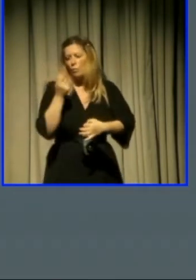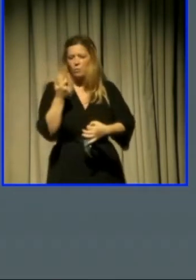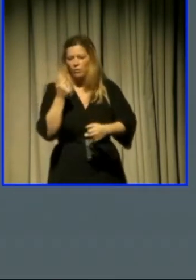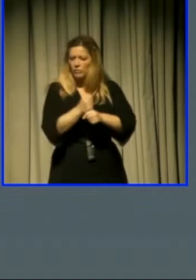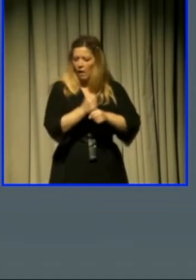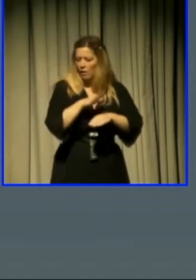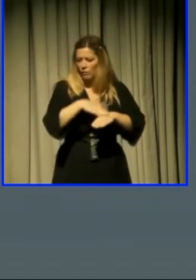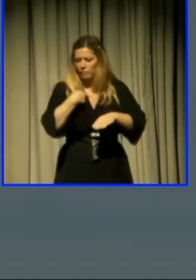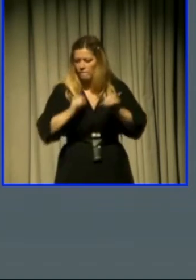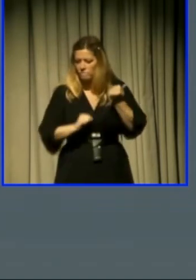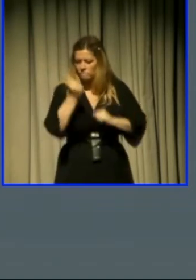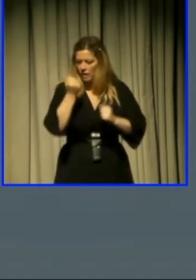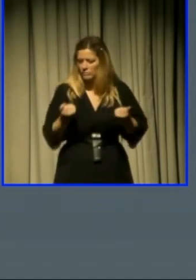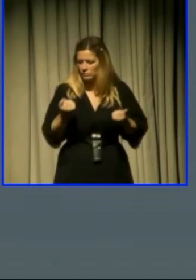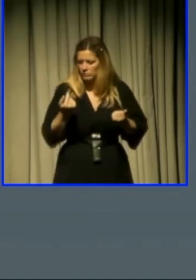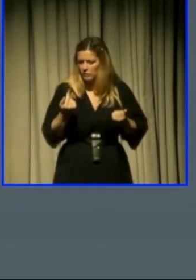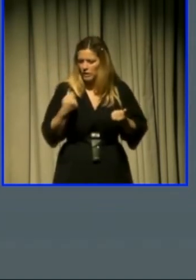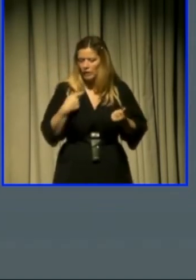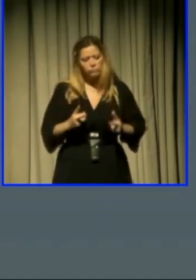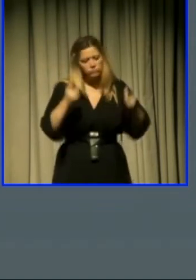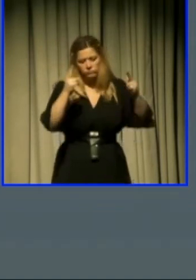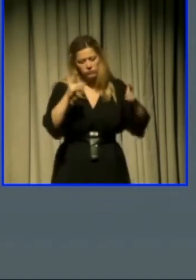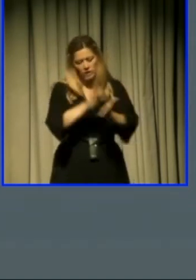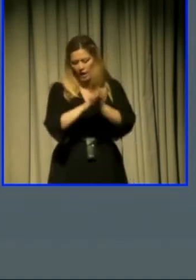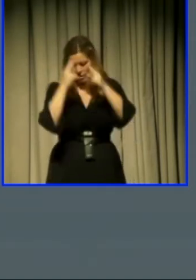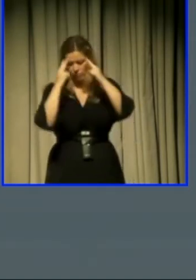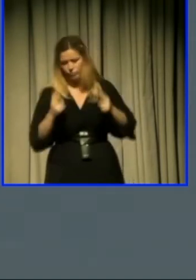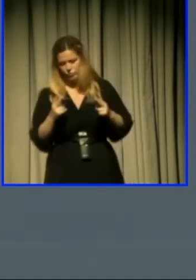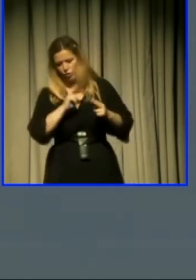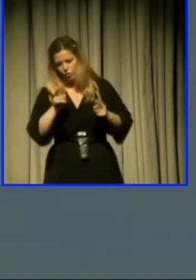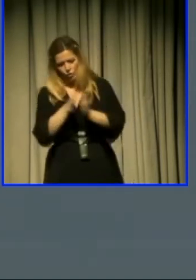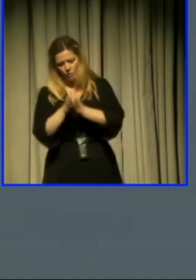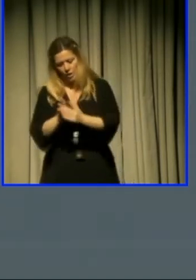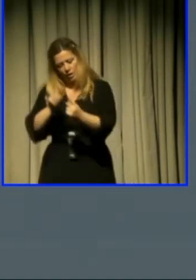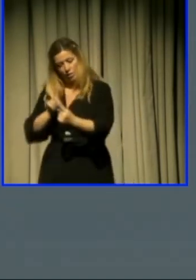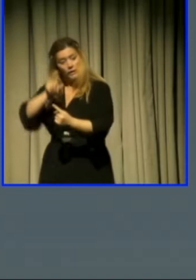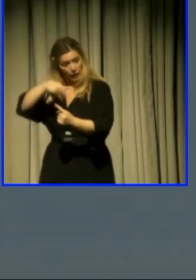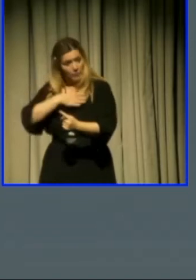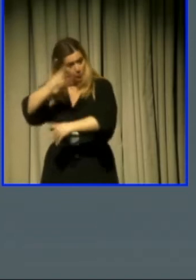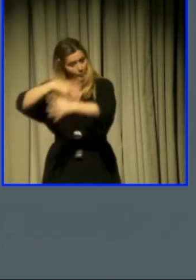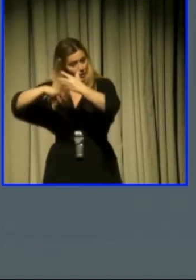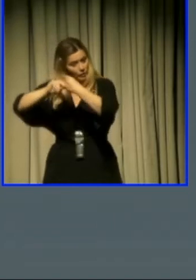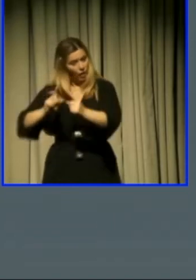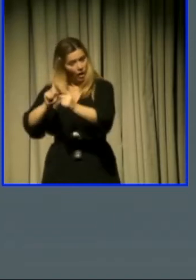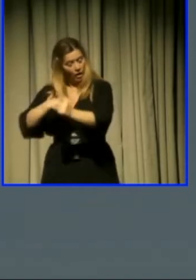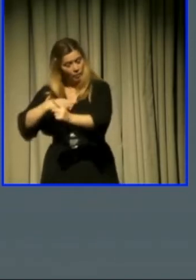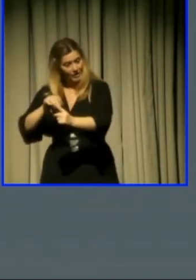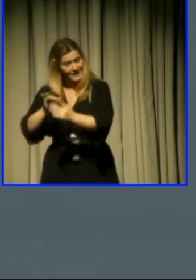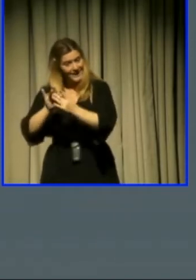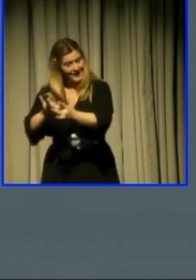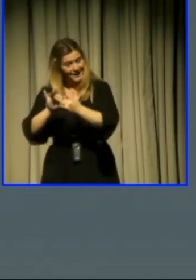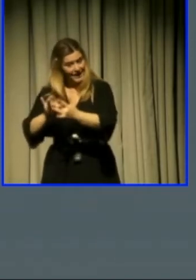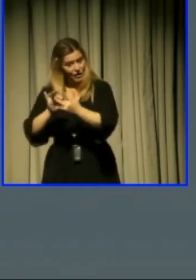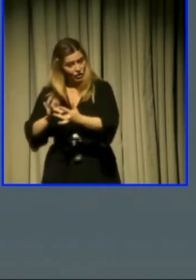moment with a colleague of yours, you can do that as well. So these in-person interactions that we were once exposed to so